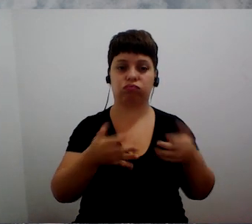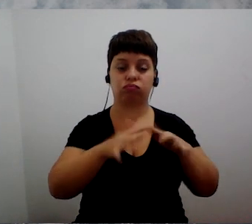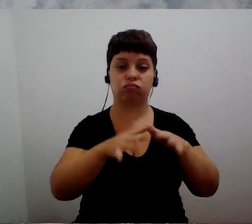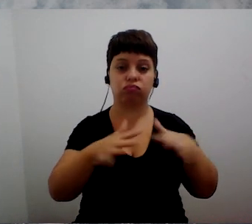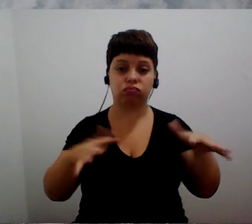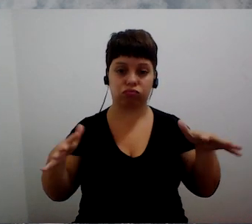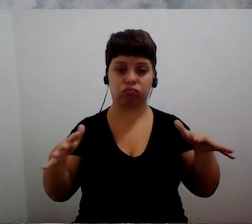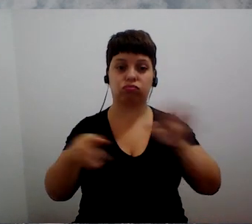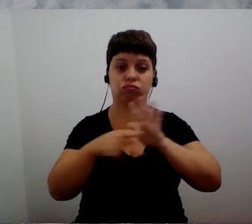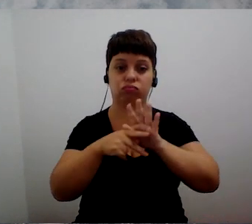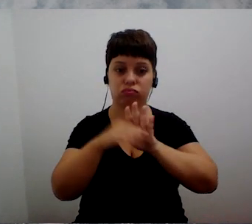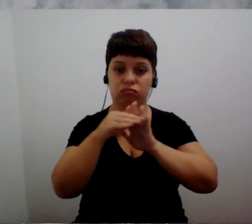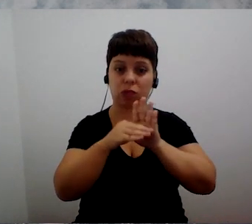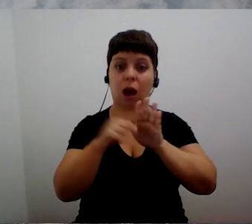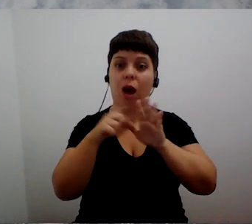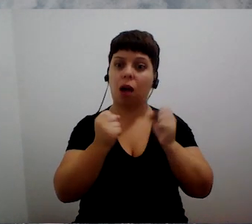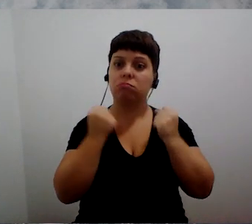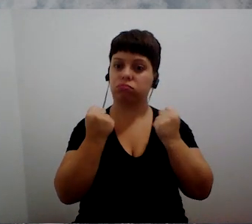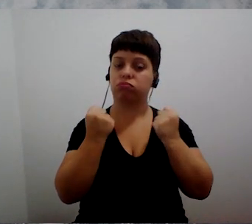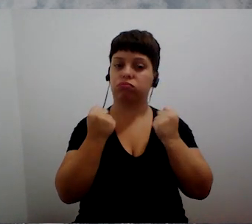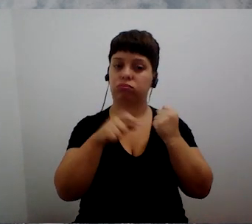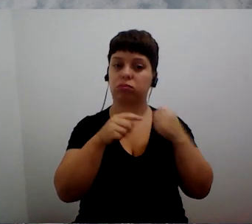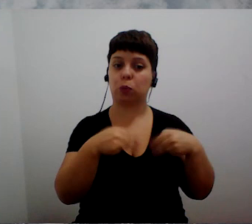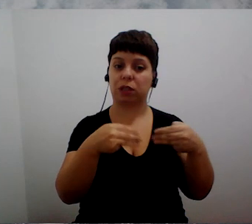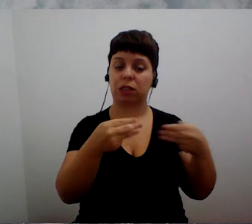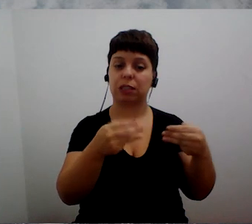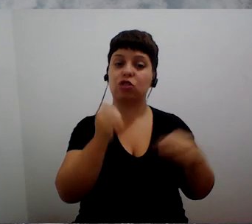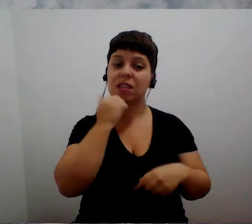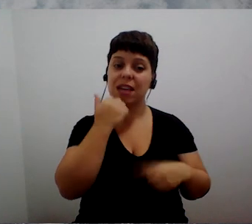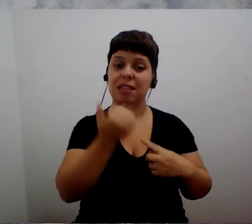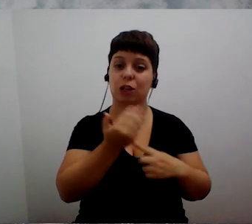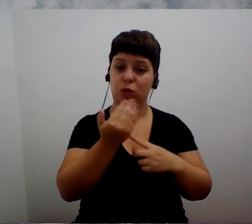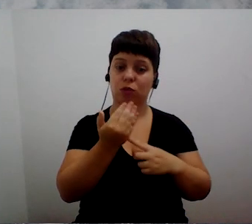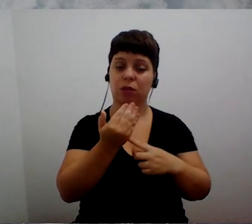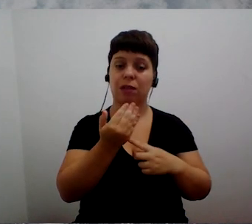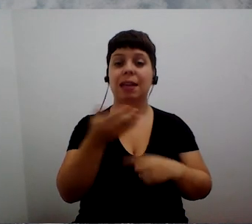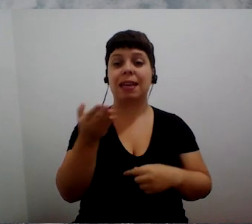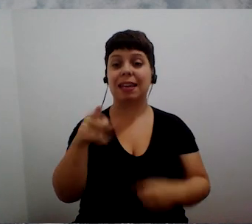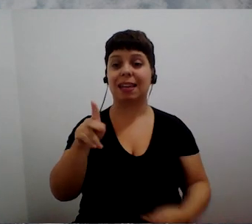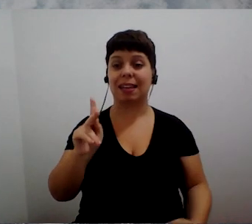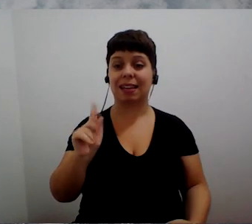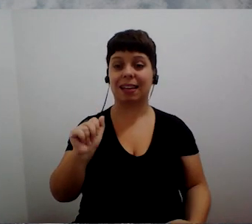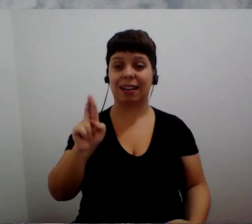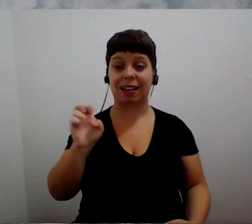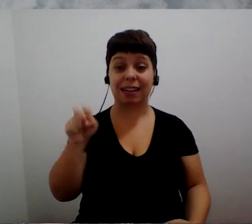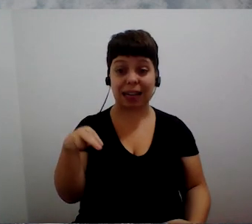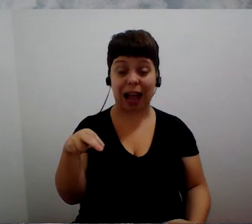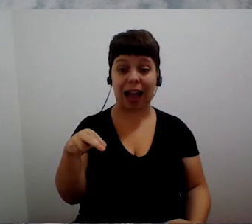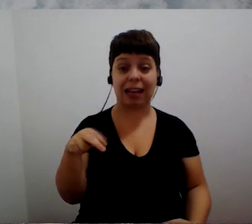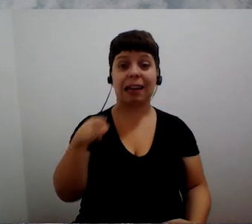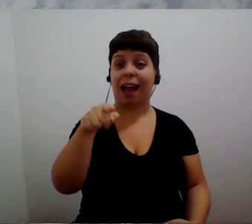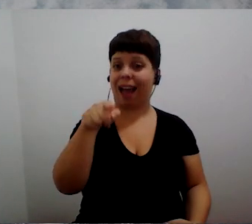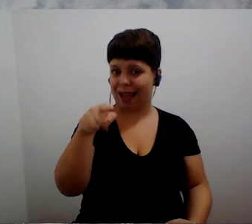the policies to push science in relation to the ocean. The science, the ocean agenda is very strong in the Ministry of Science